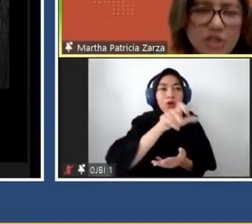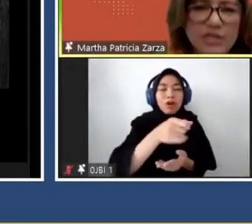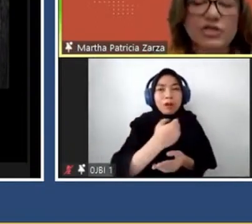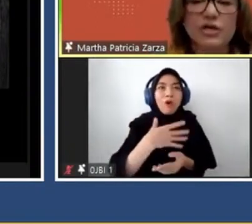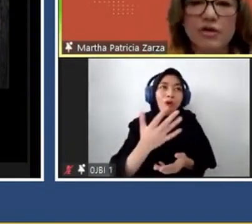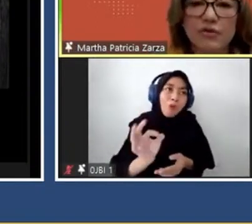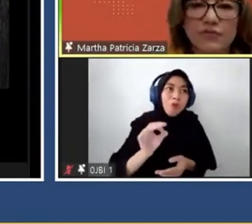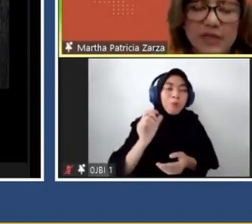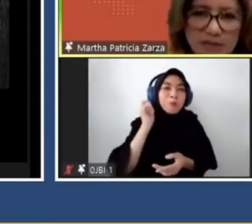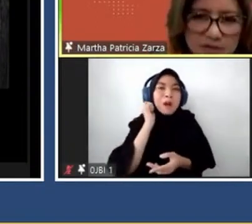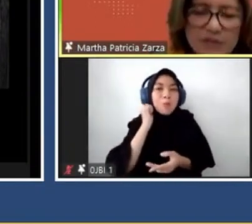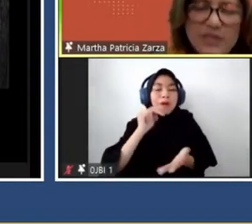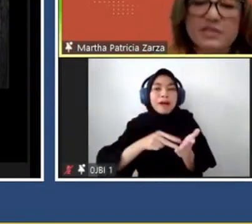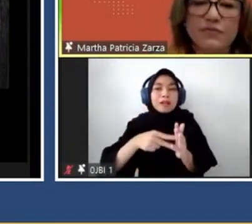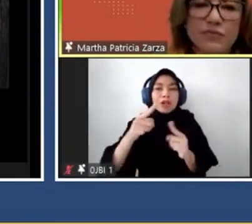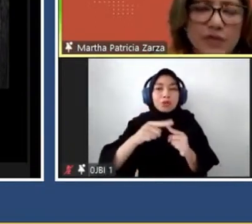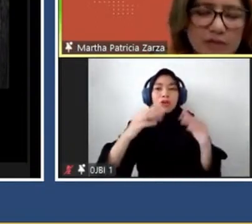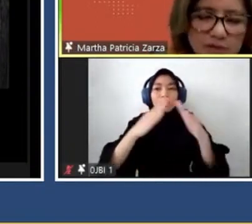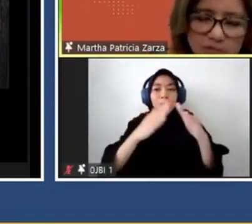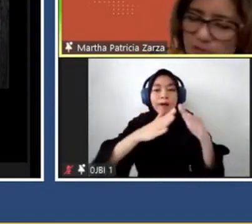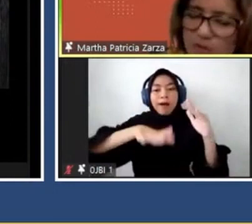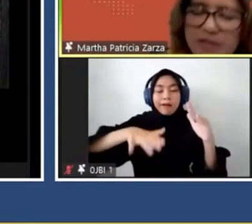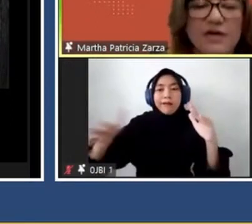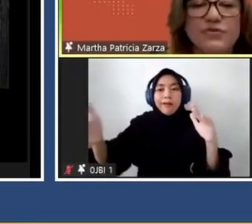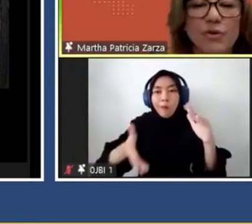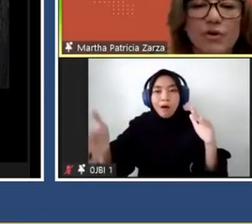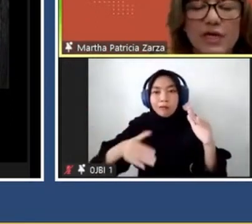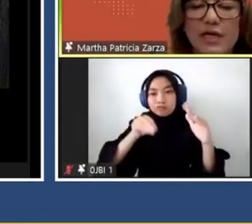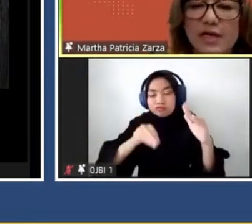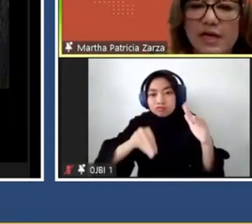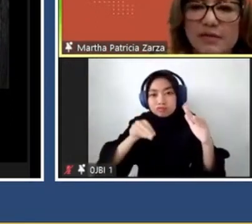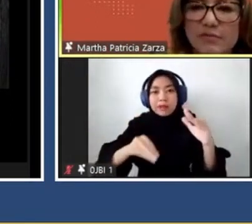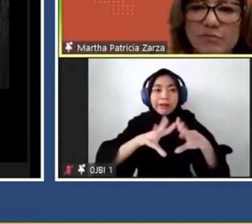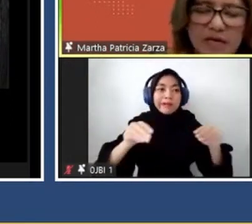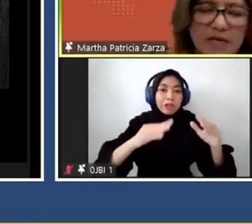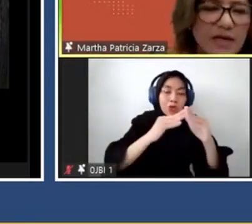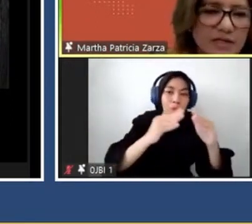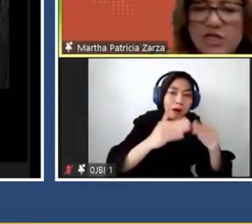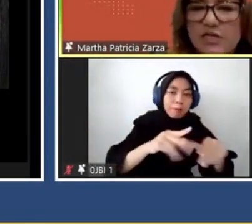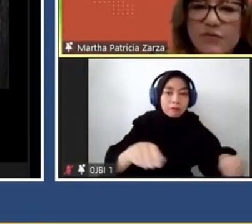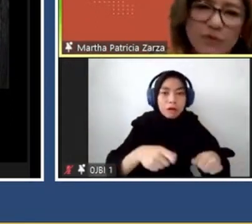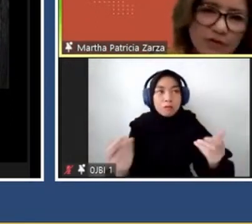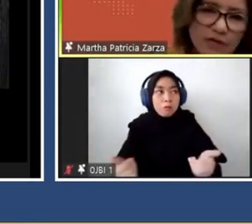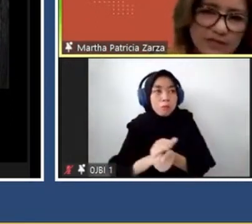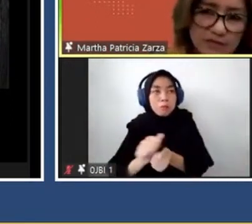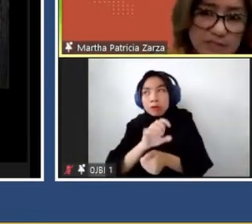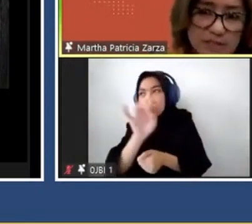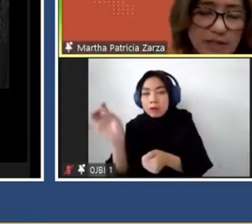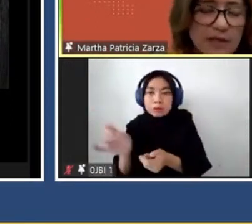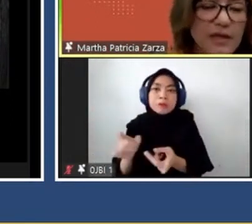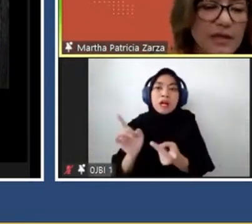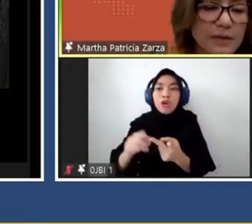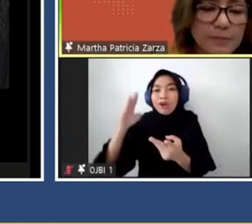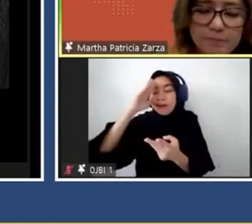one in charge of taking care of kids, of all the housework, and men are in charge of other